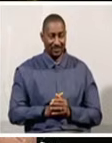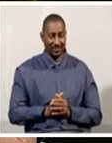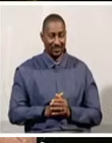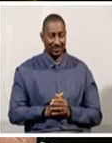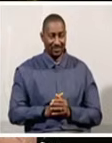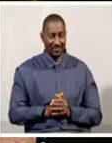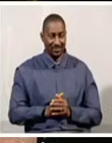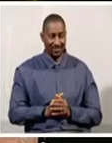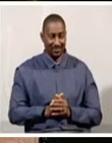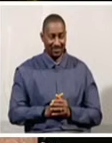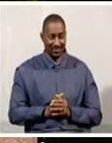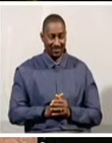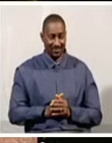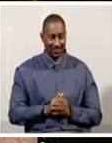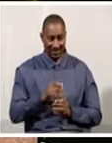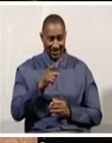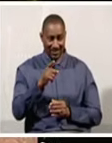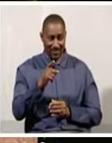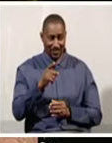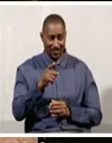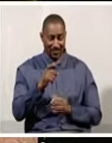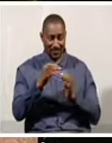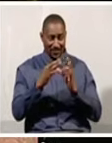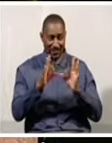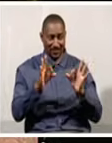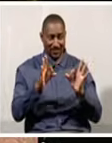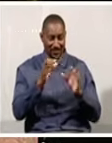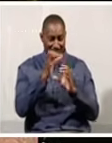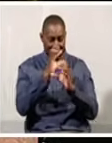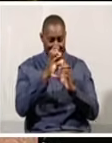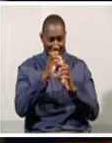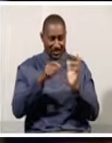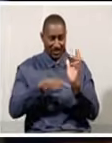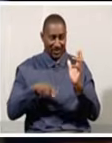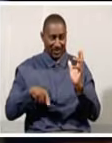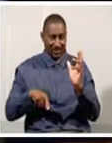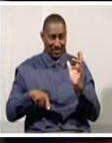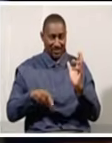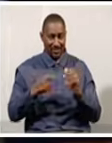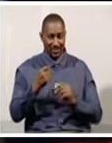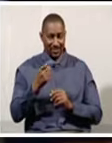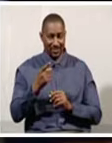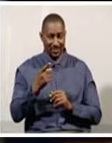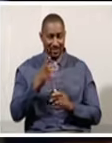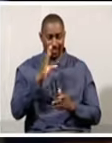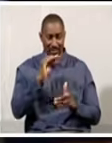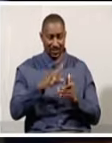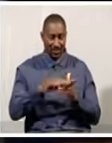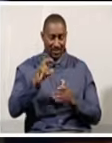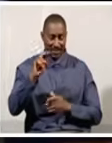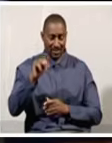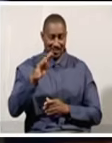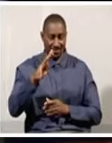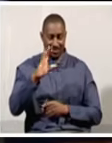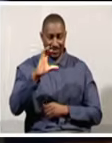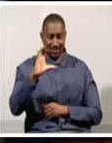journalists, but within the context of press freedom for our country. Yes, I'm going to start that by speaking about the NBC, first of all, before I go to